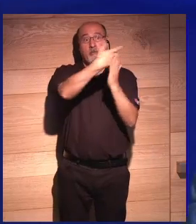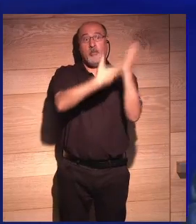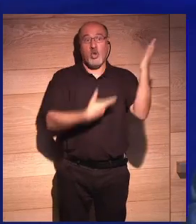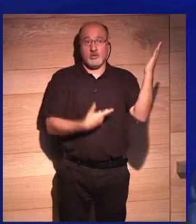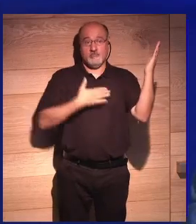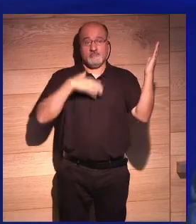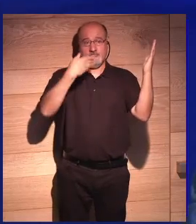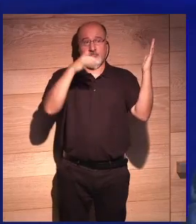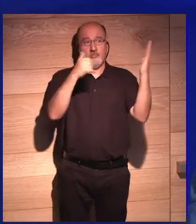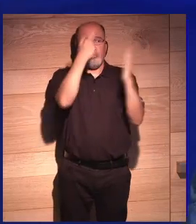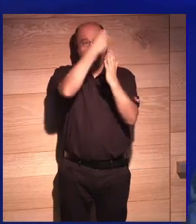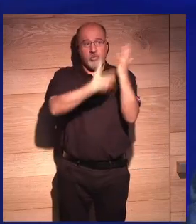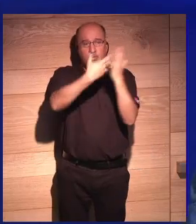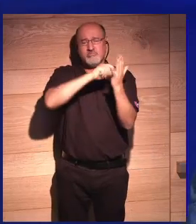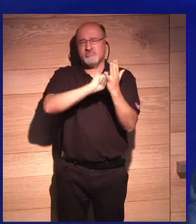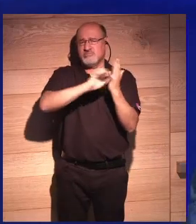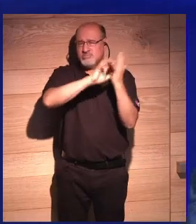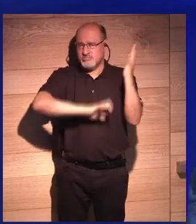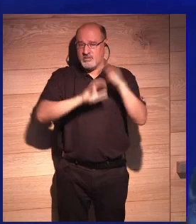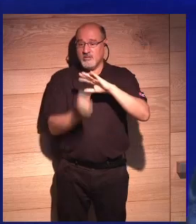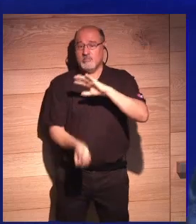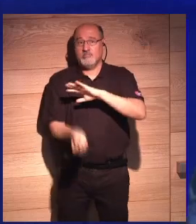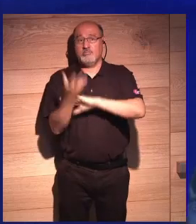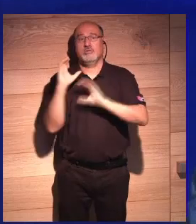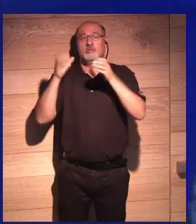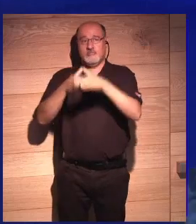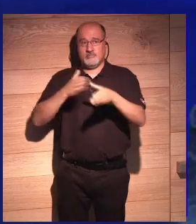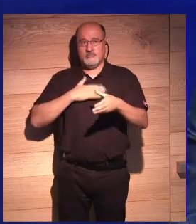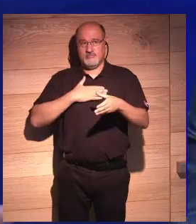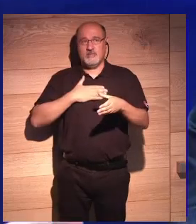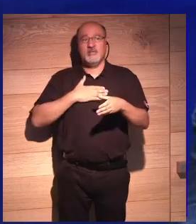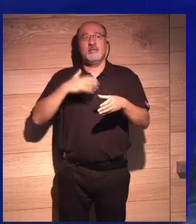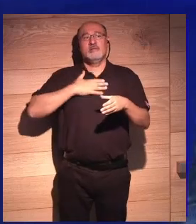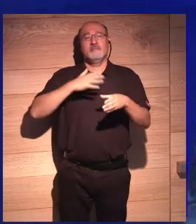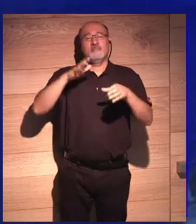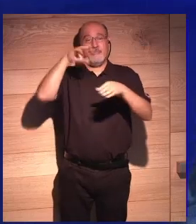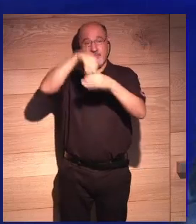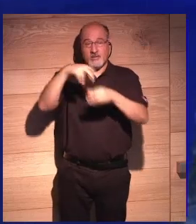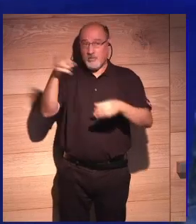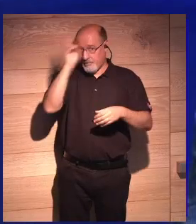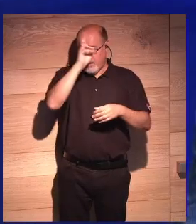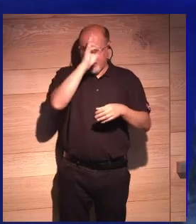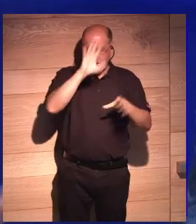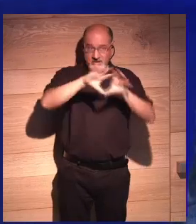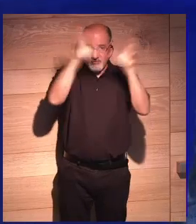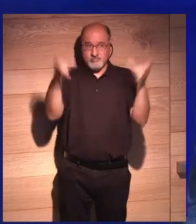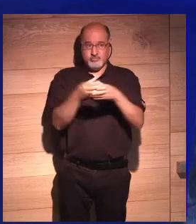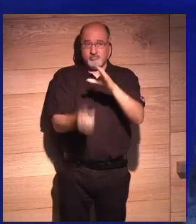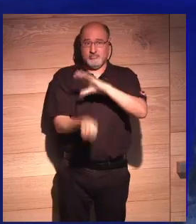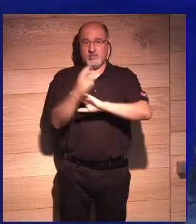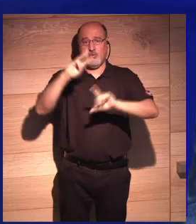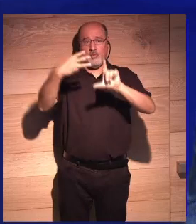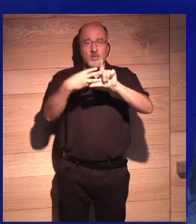that on my blog, and thanks to a first opportunity by Nuevas, I was creating the ISO World Madrid community, where we